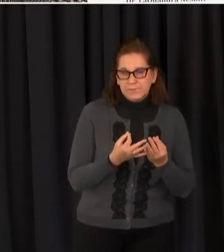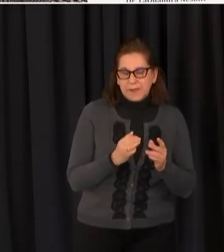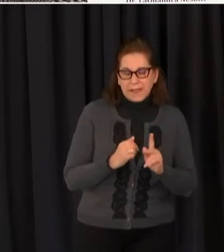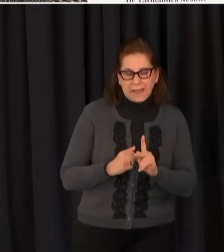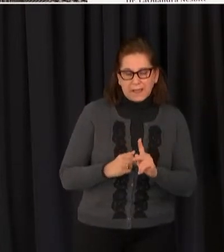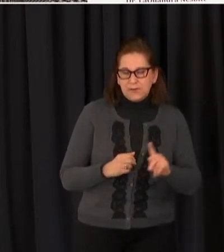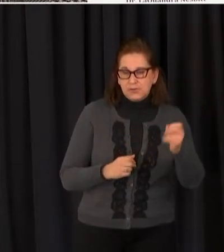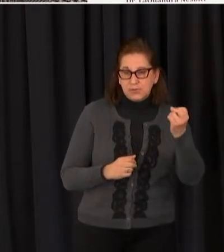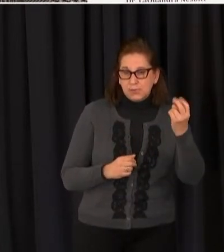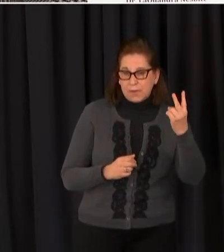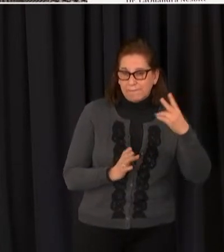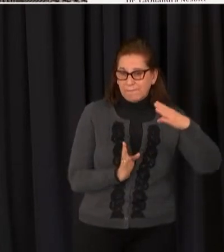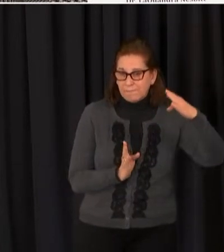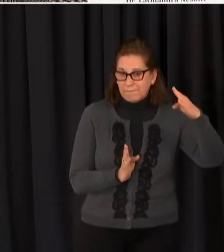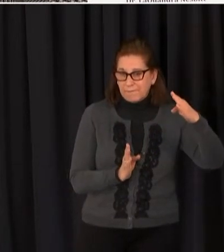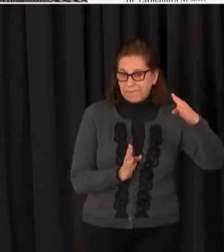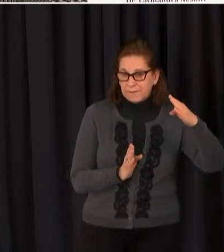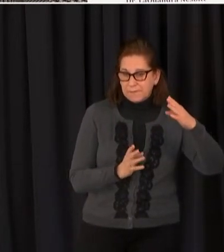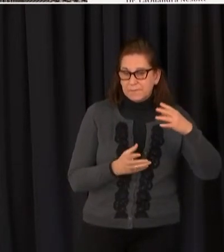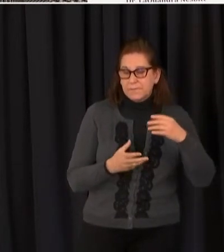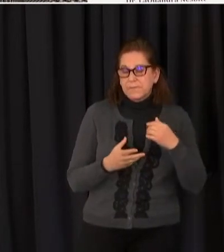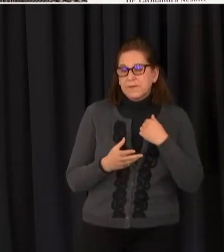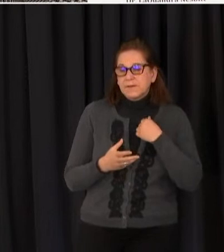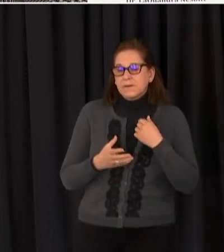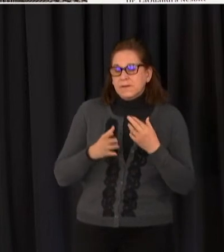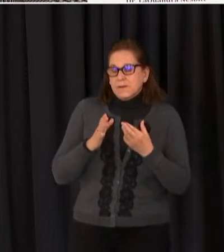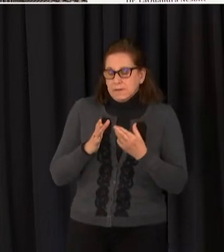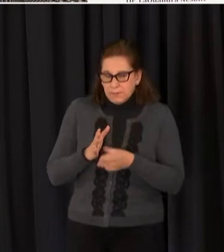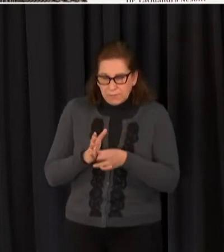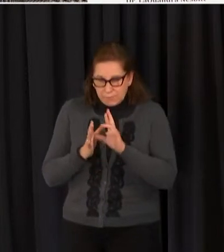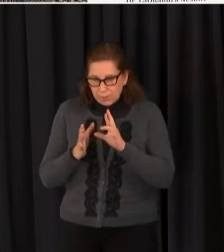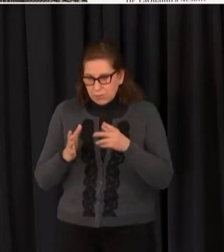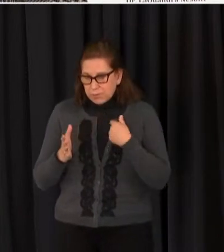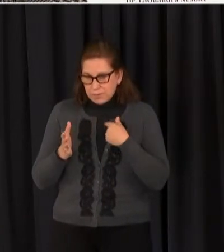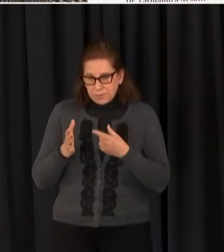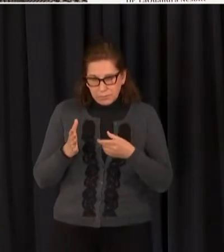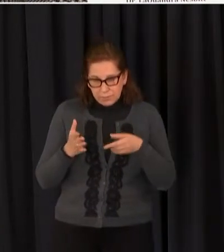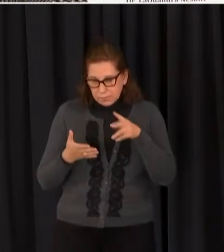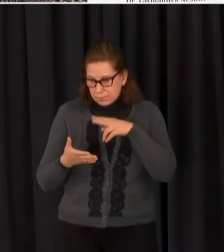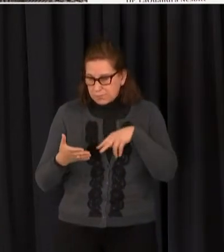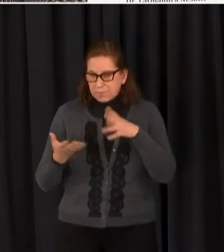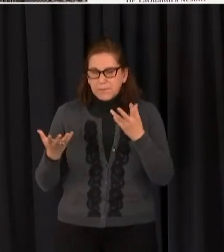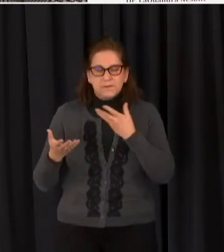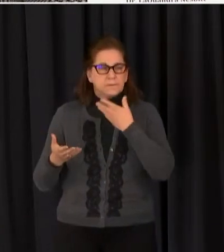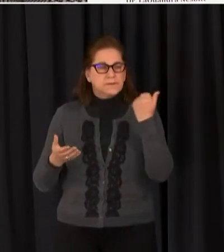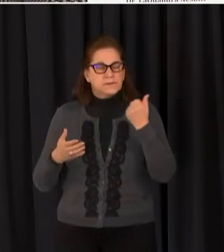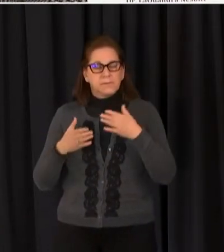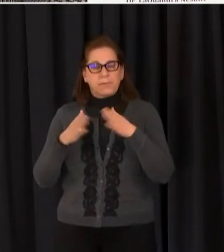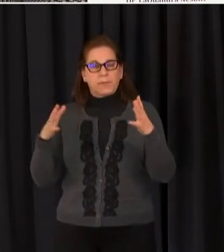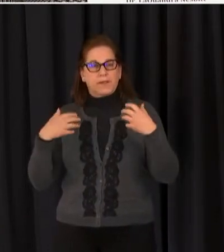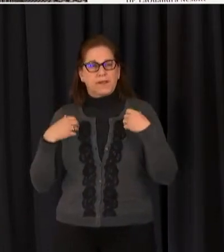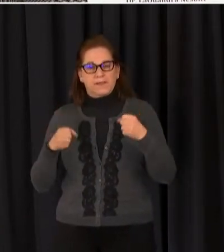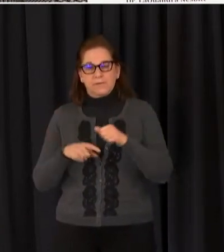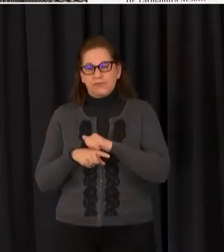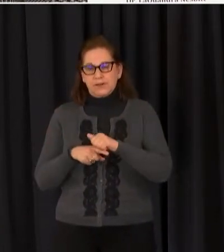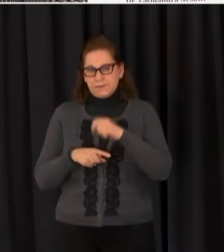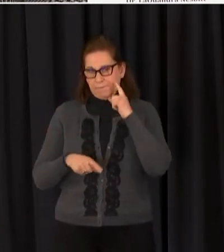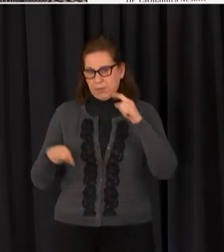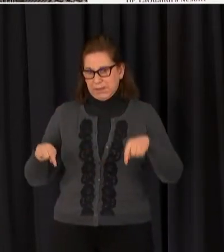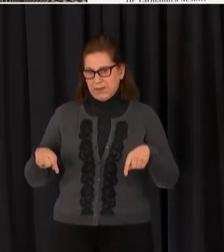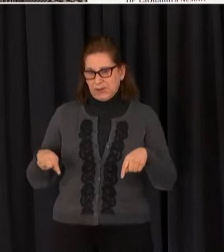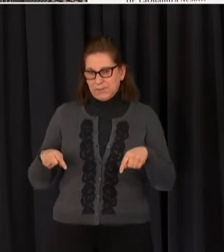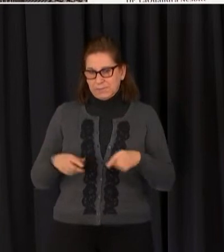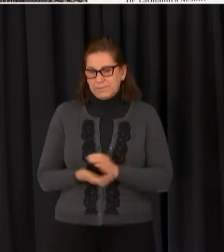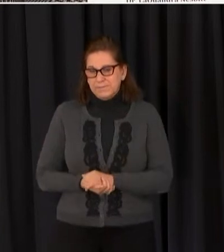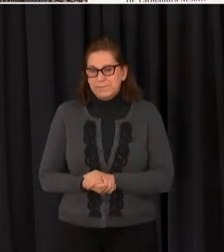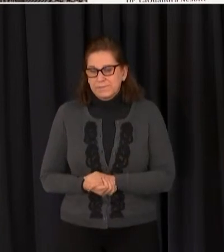helps to enforce and emphasize what we know to be the best public health practices in the district. Some things that are notable in the